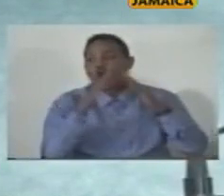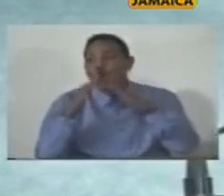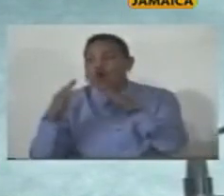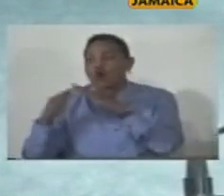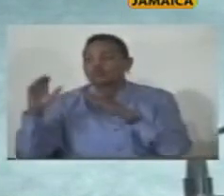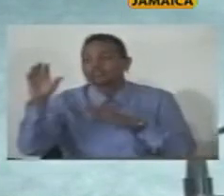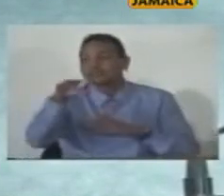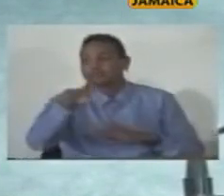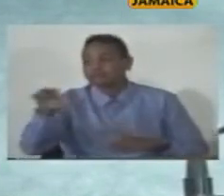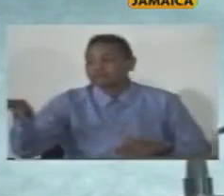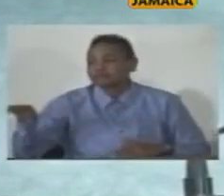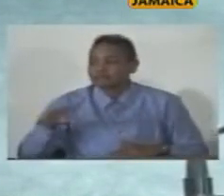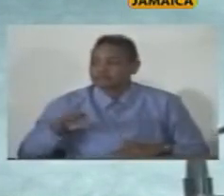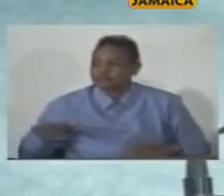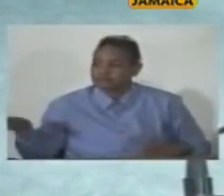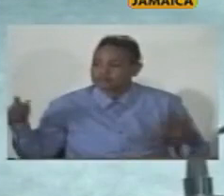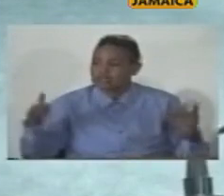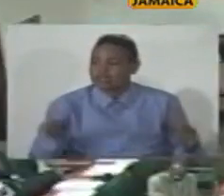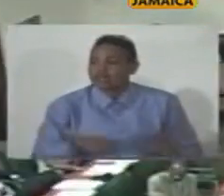solutions,